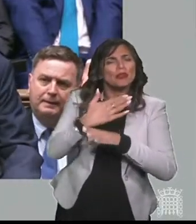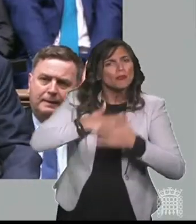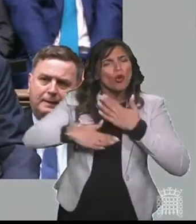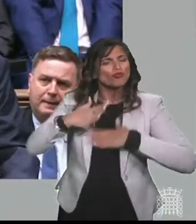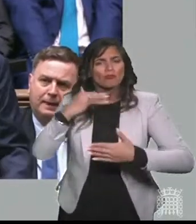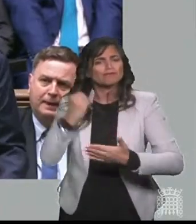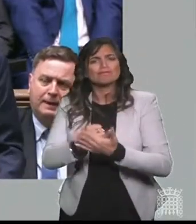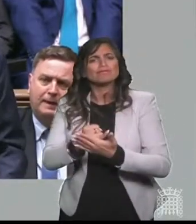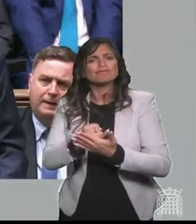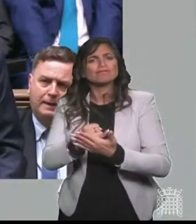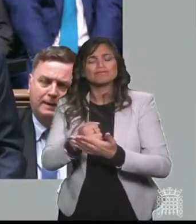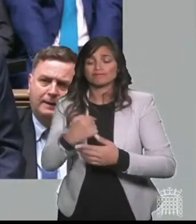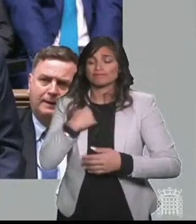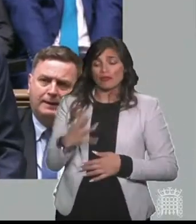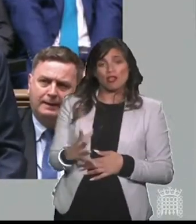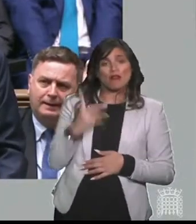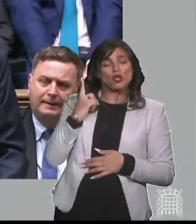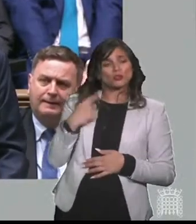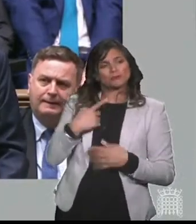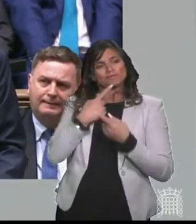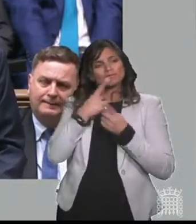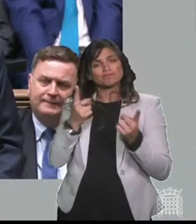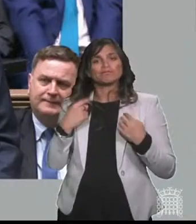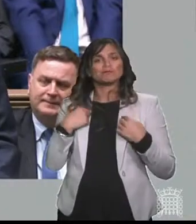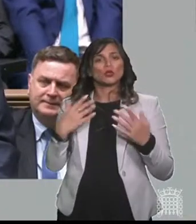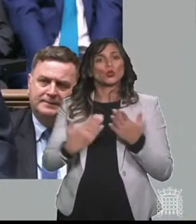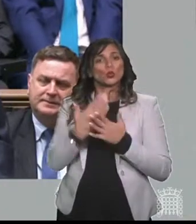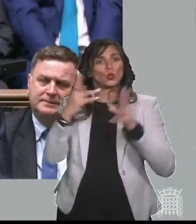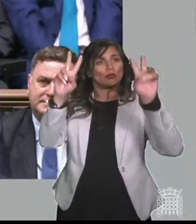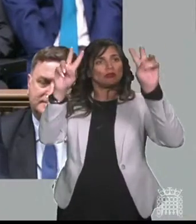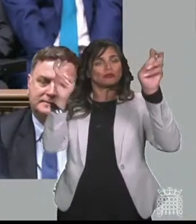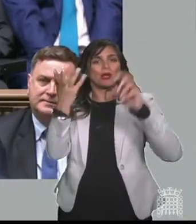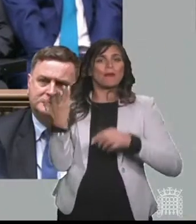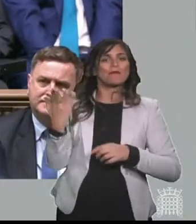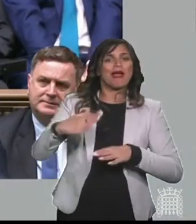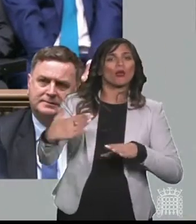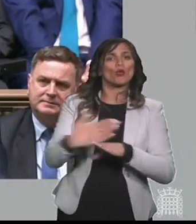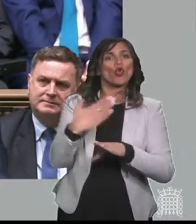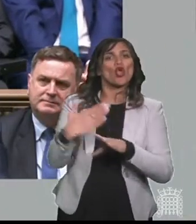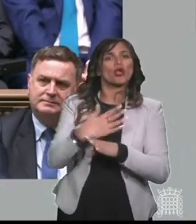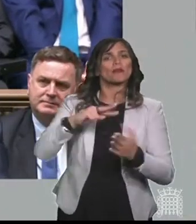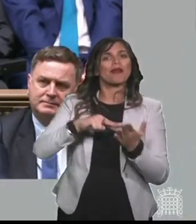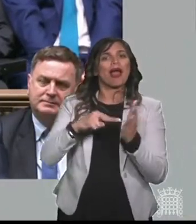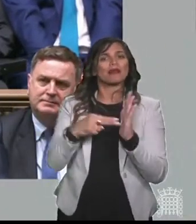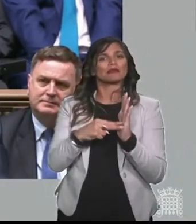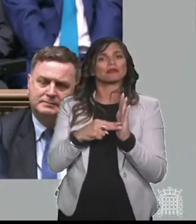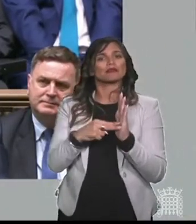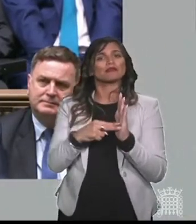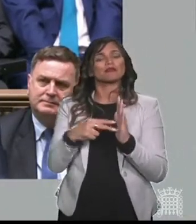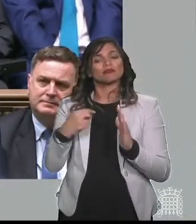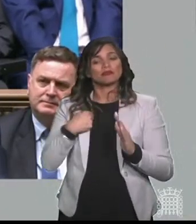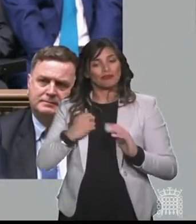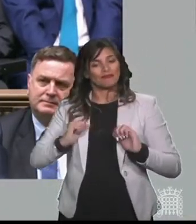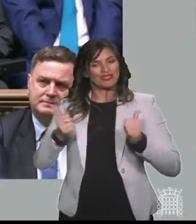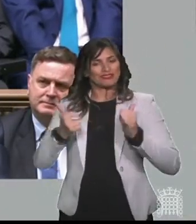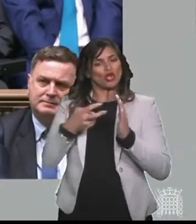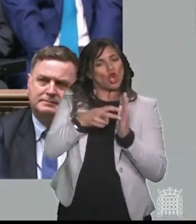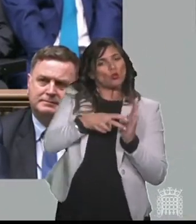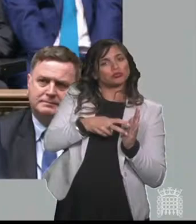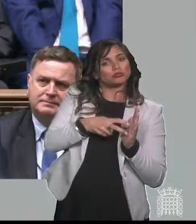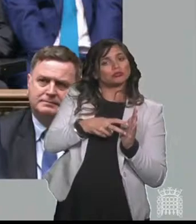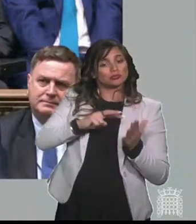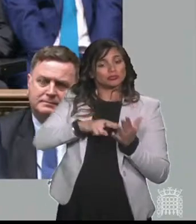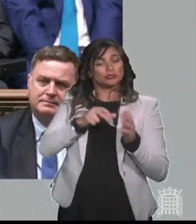Pensions, last week I announced our Back to Work plan. We will reform the fit note process so that treatment rather than time